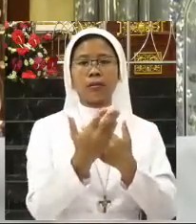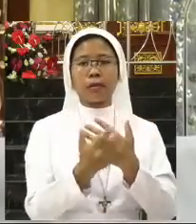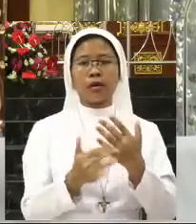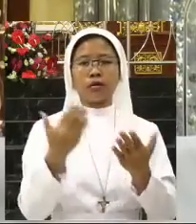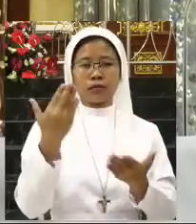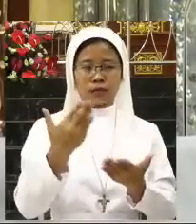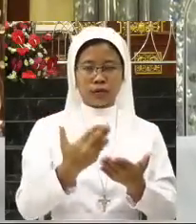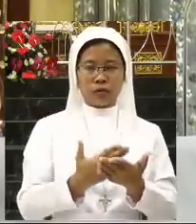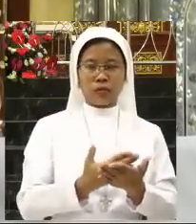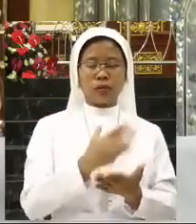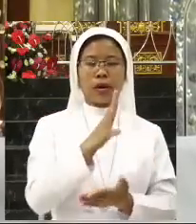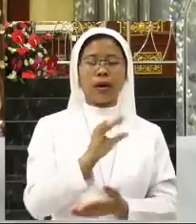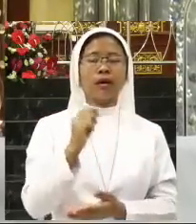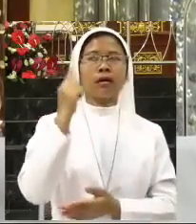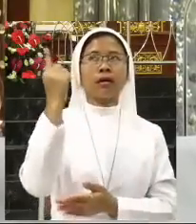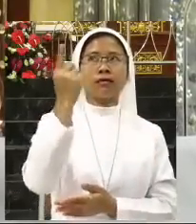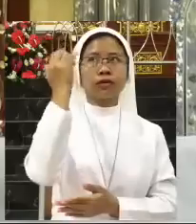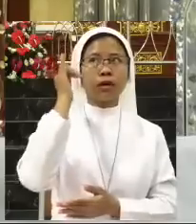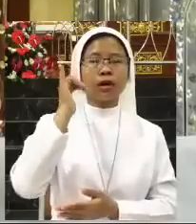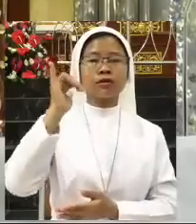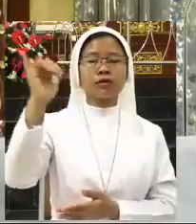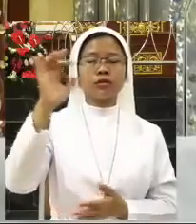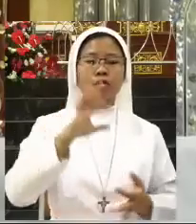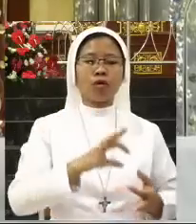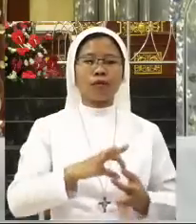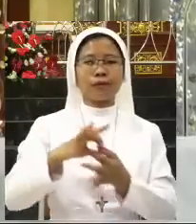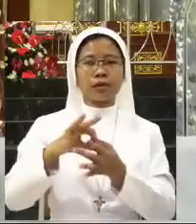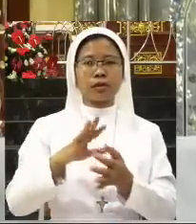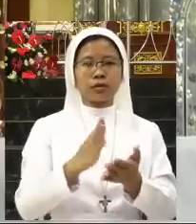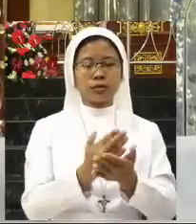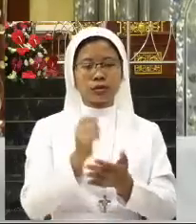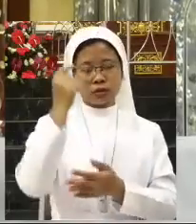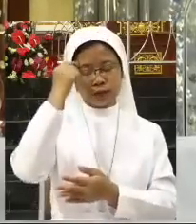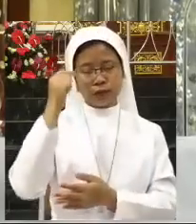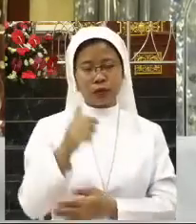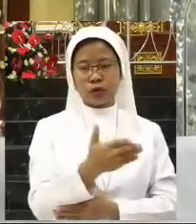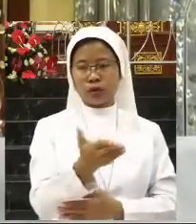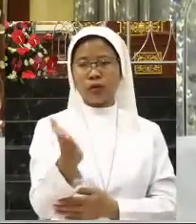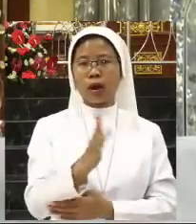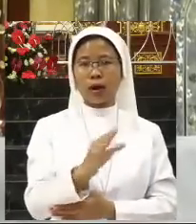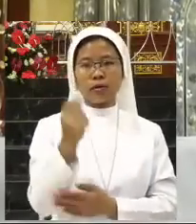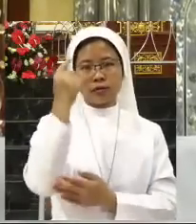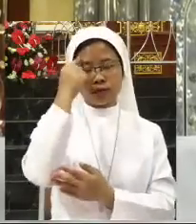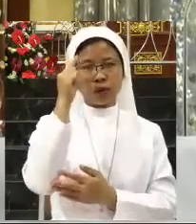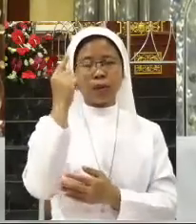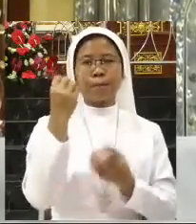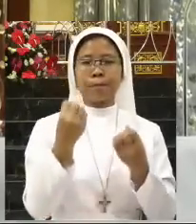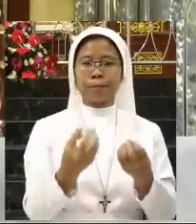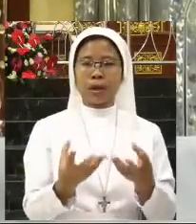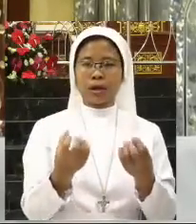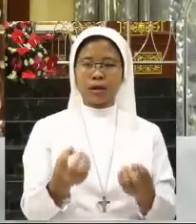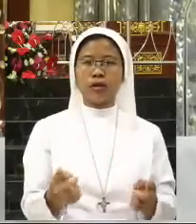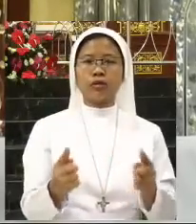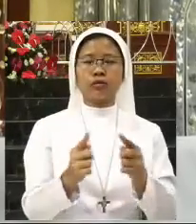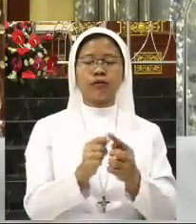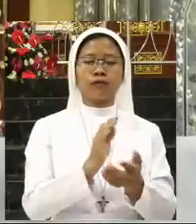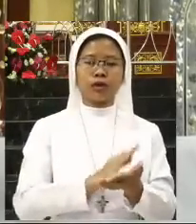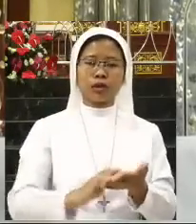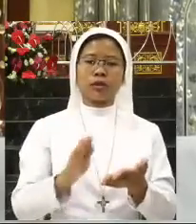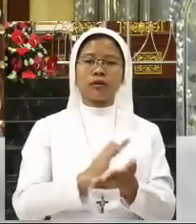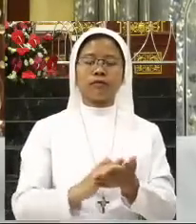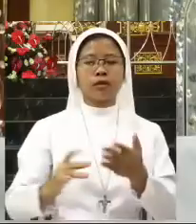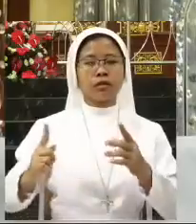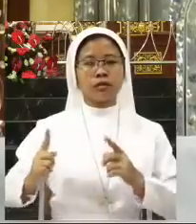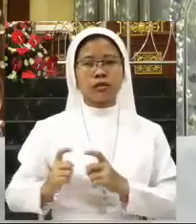blood, the blood of the new and eternal covenant, which will be poured out for you and for many for the forgiveness of